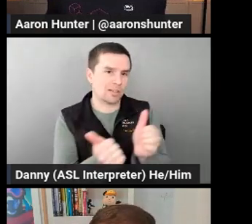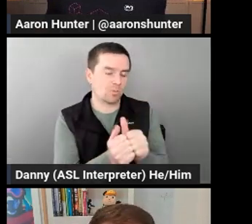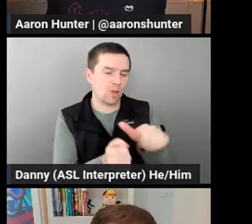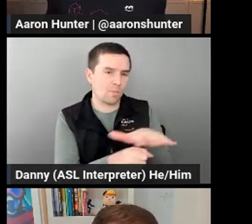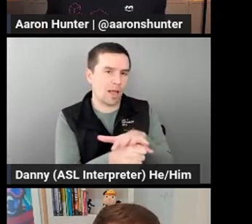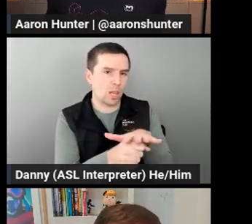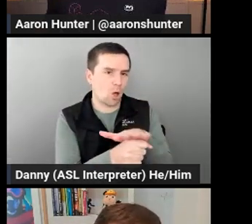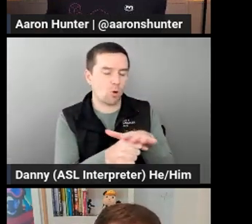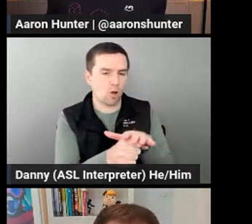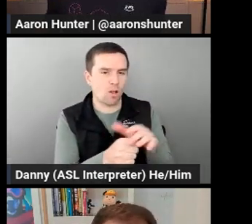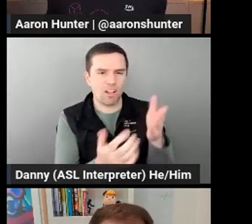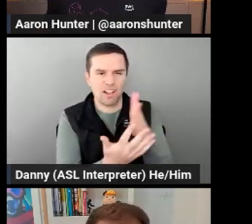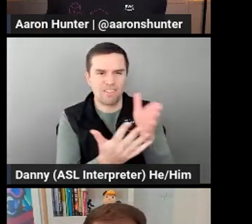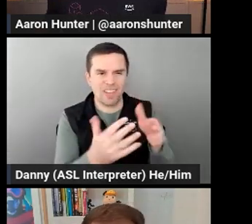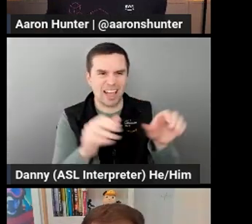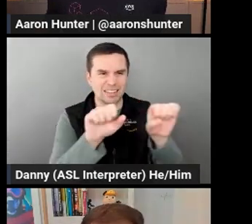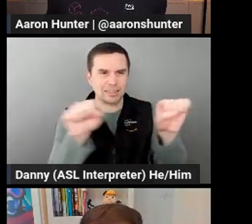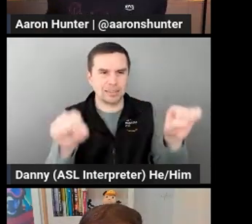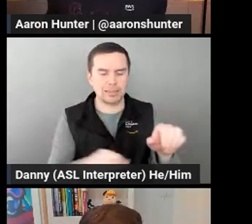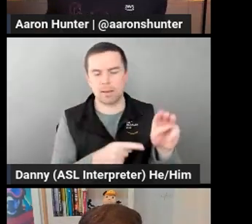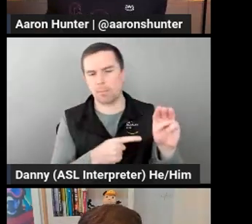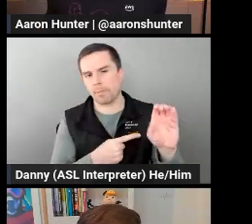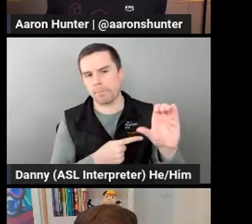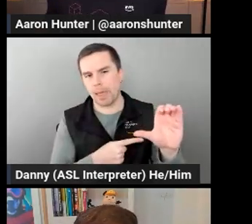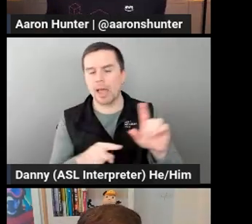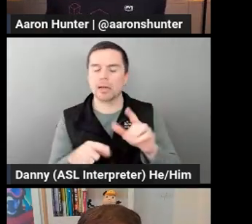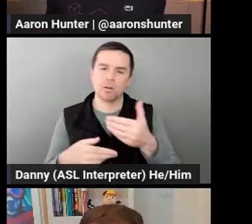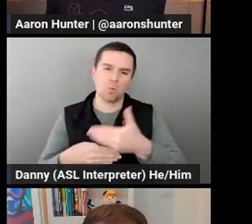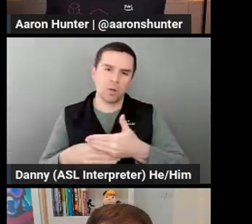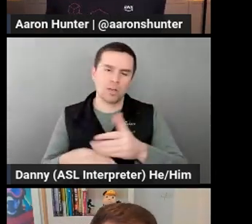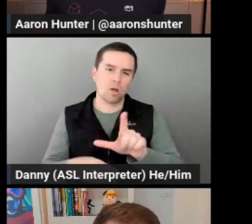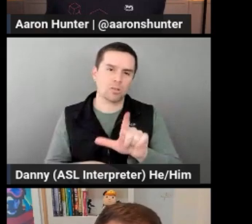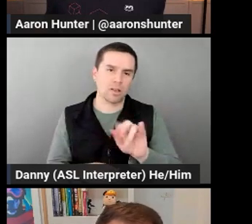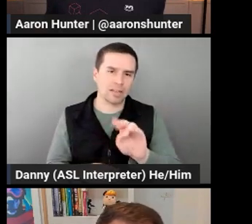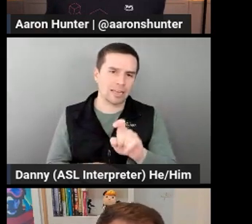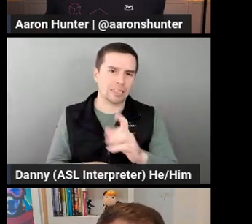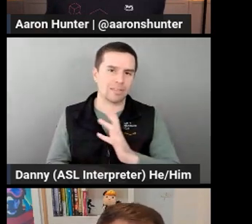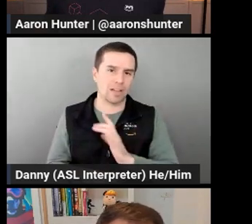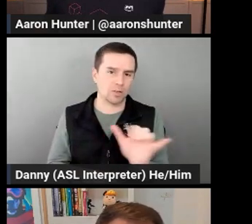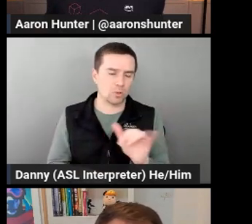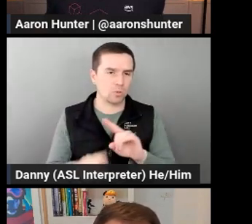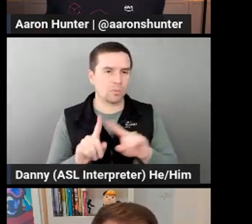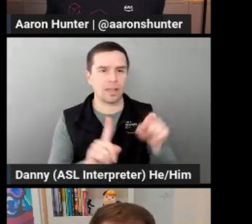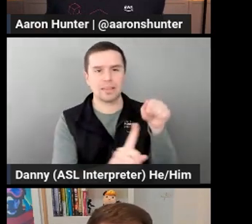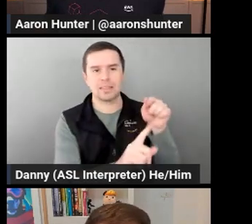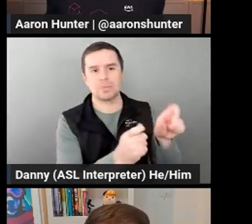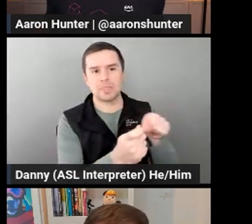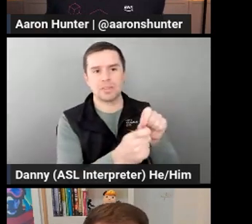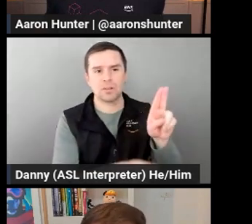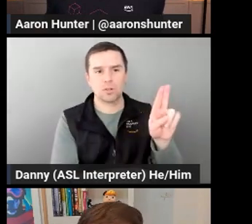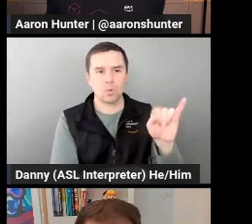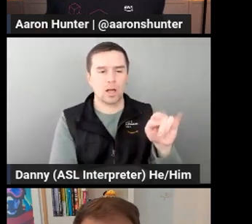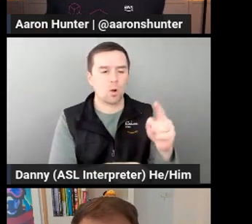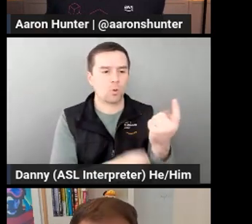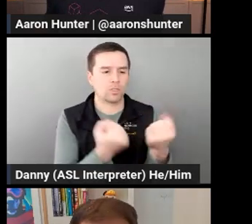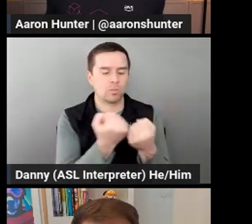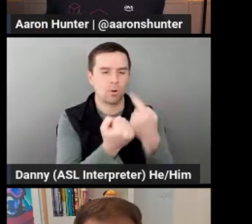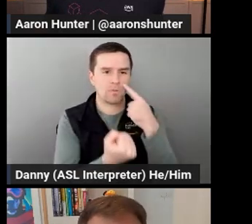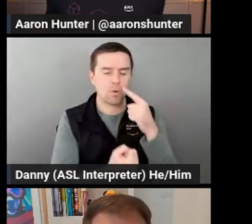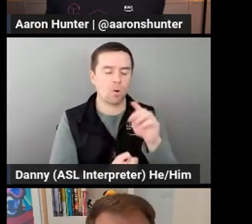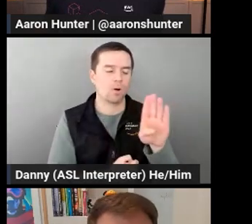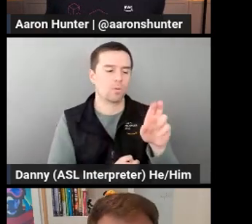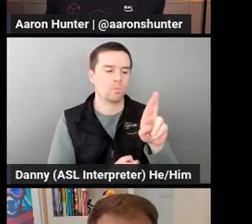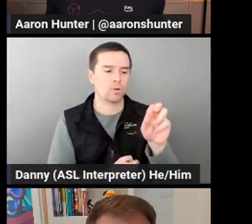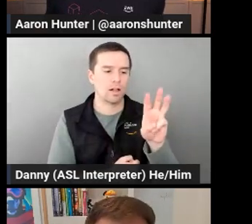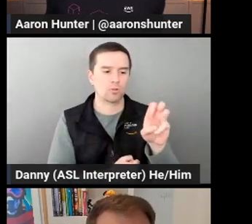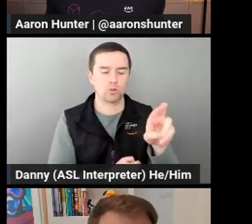going to work fine on Windows and Linux as well. It only is this particular UI is only supported for browsers that support this API, which